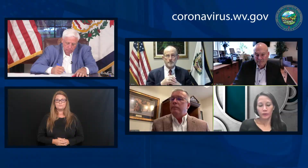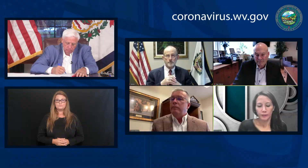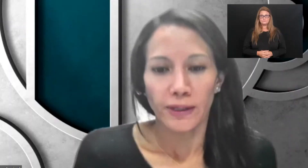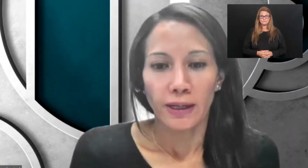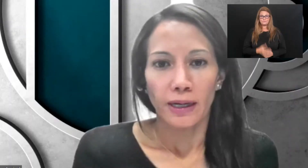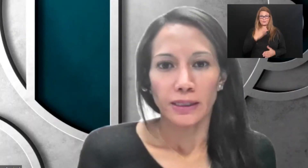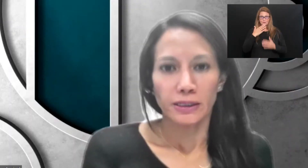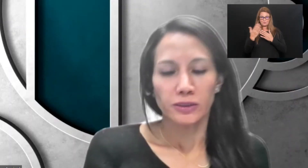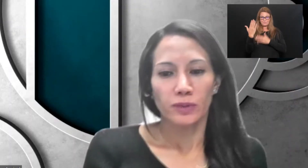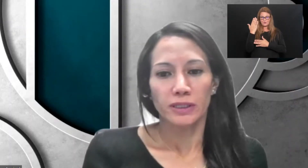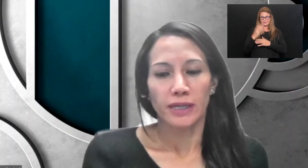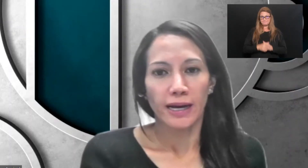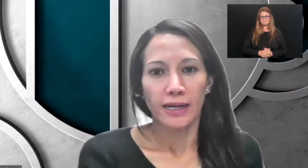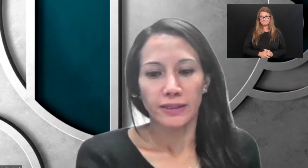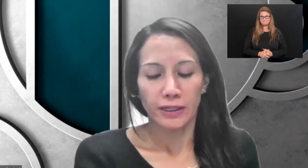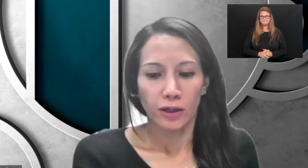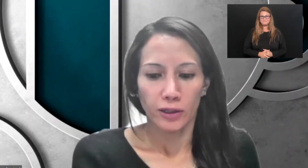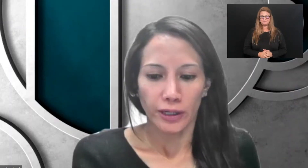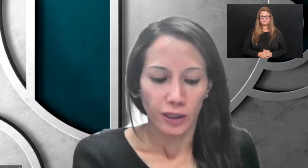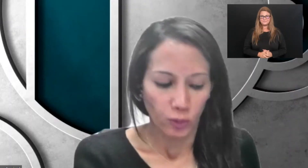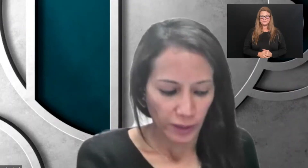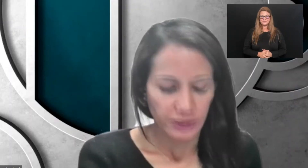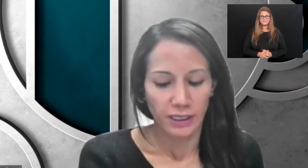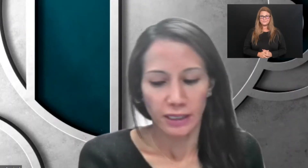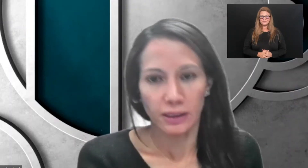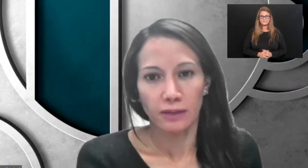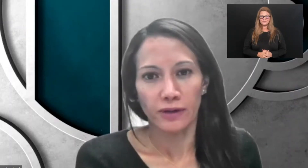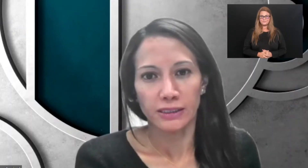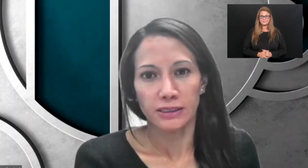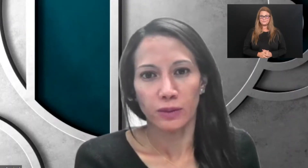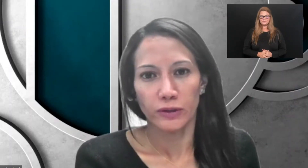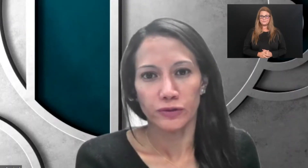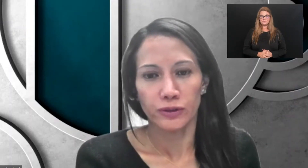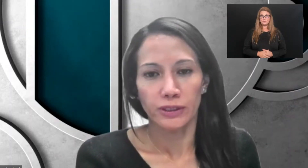Good morning. I just wanted to add that on our website,